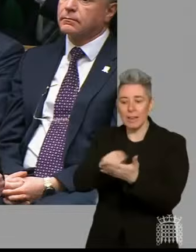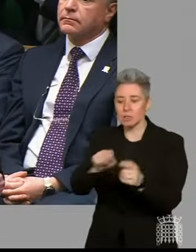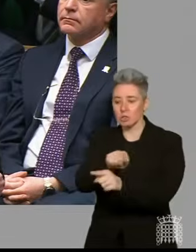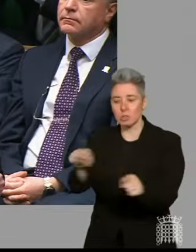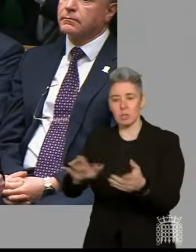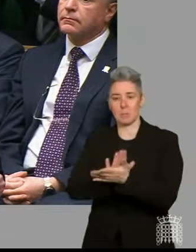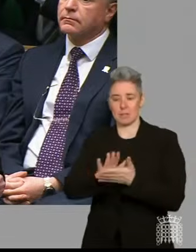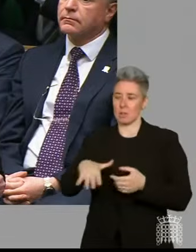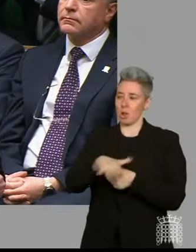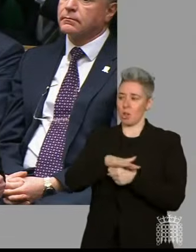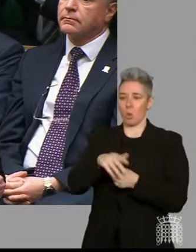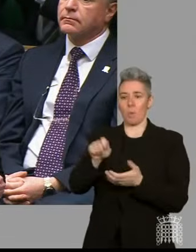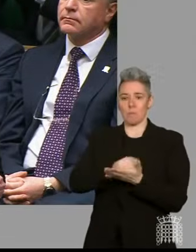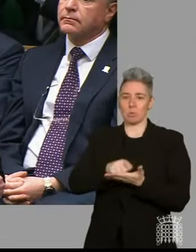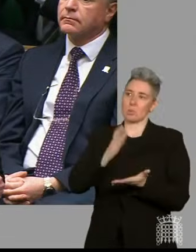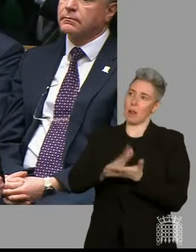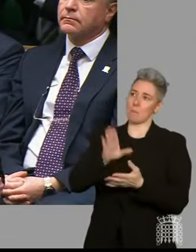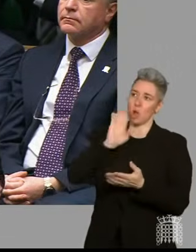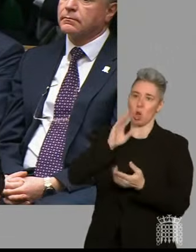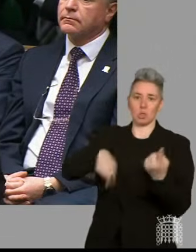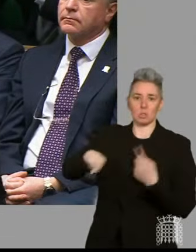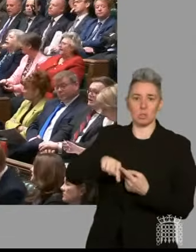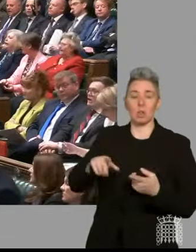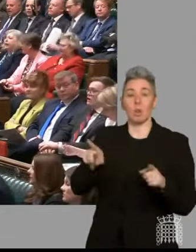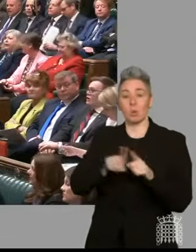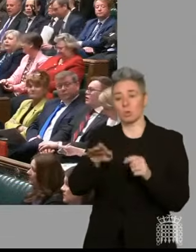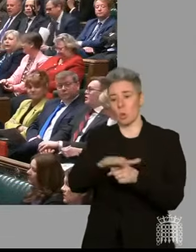is upheld and better services are delivered?